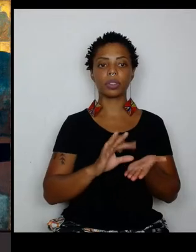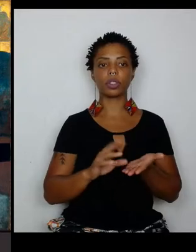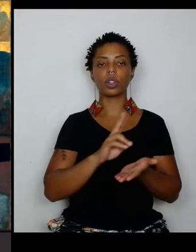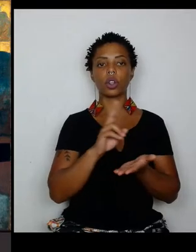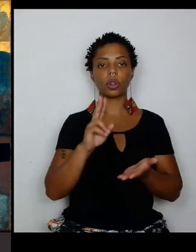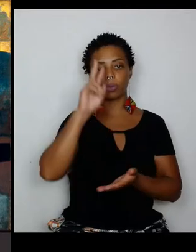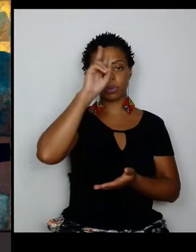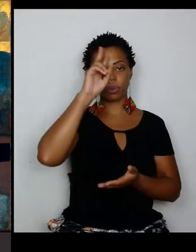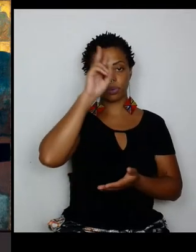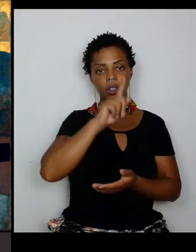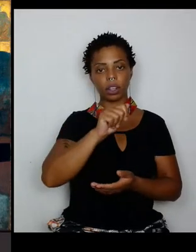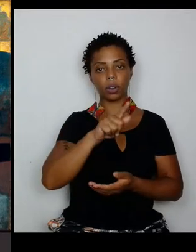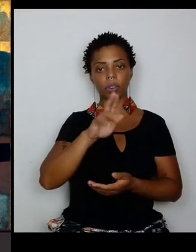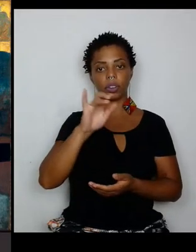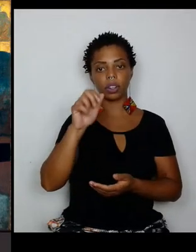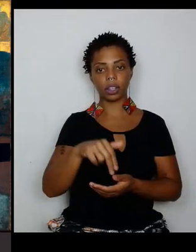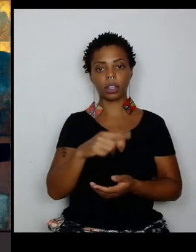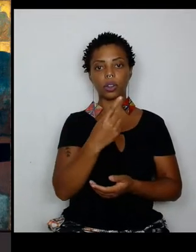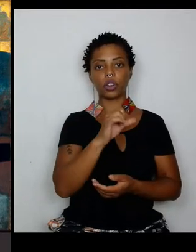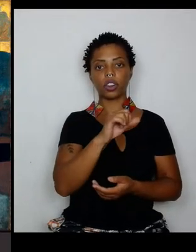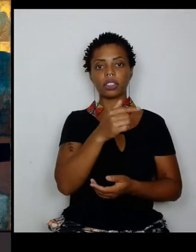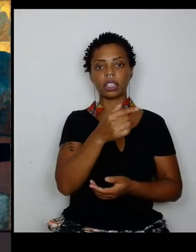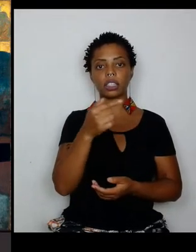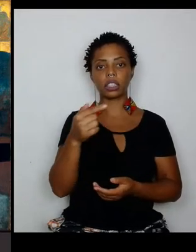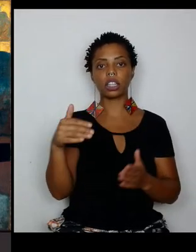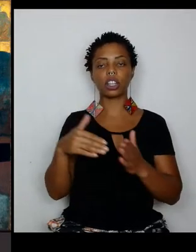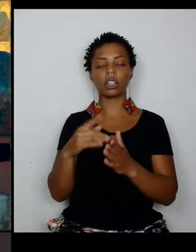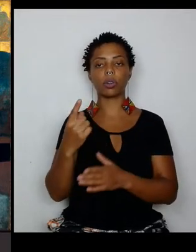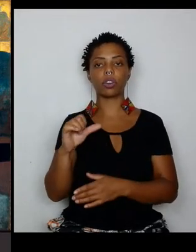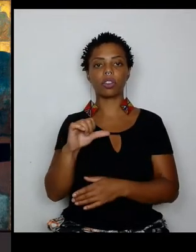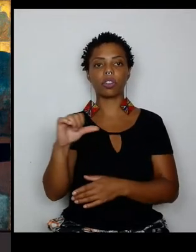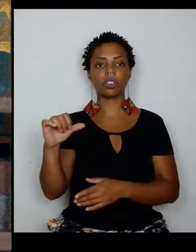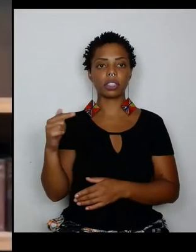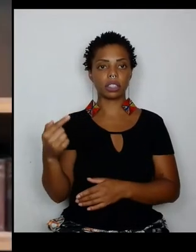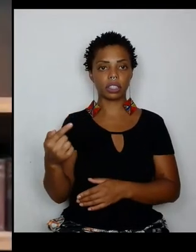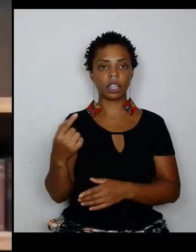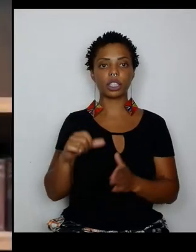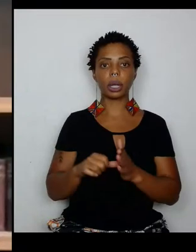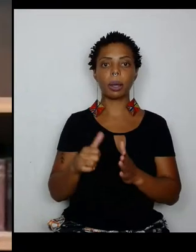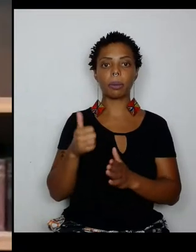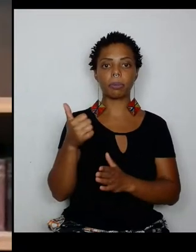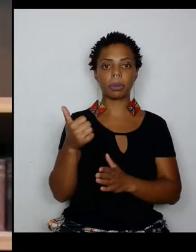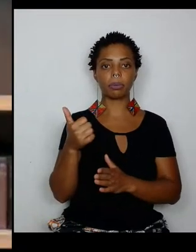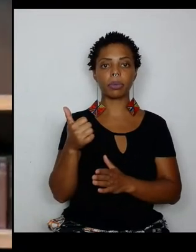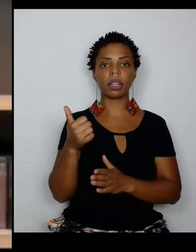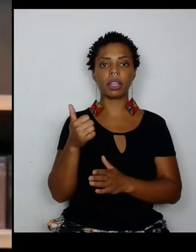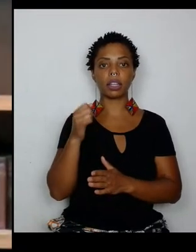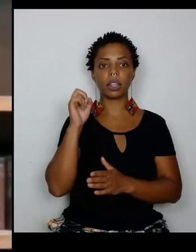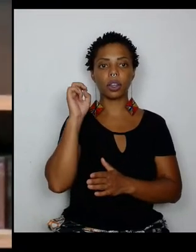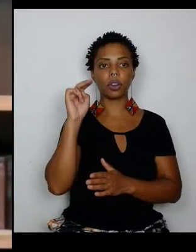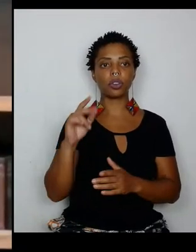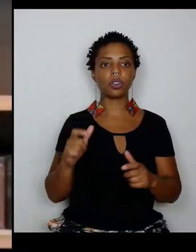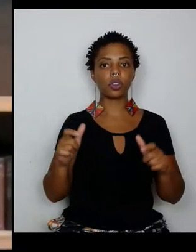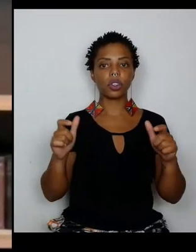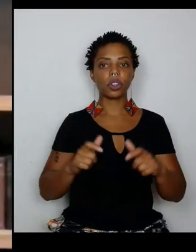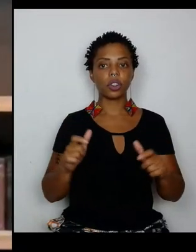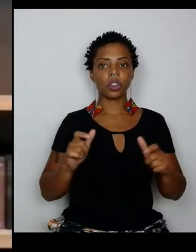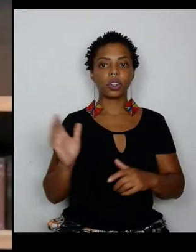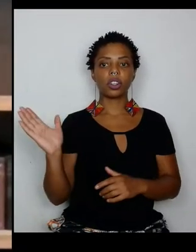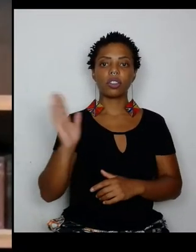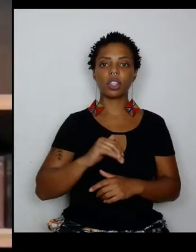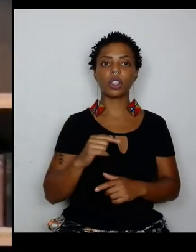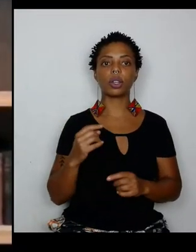1977. the first time i saw galgas where do we come from where are we where are we going was